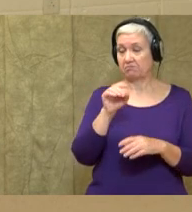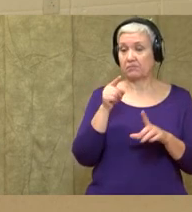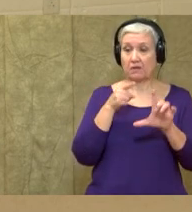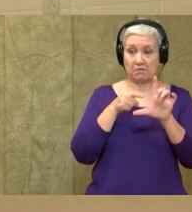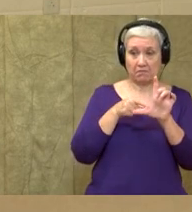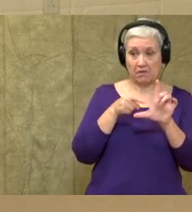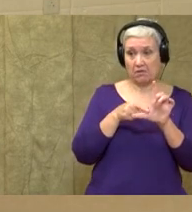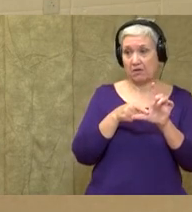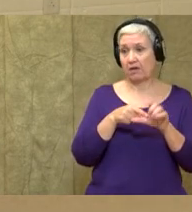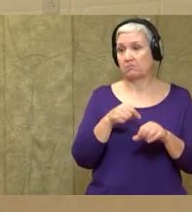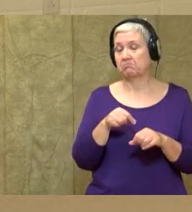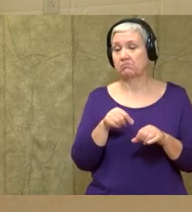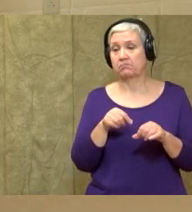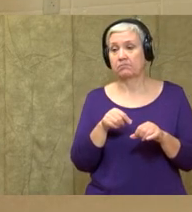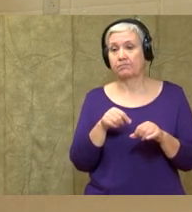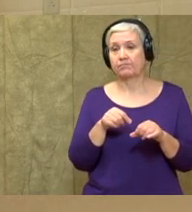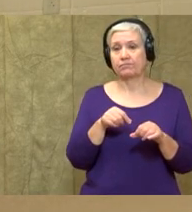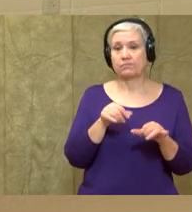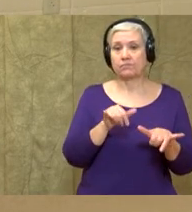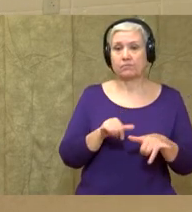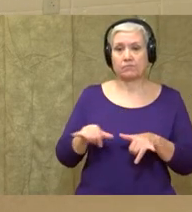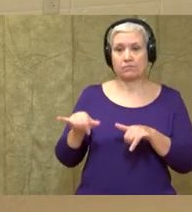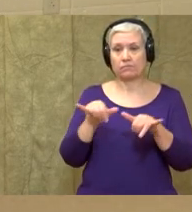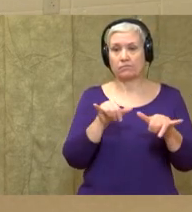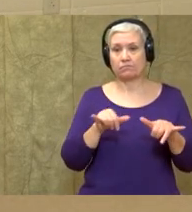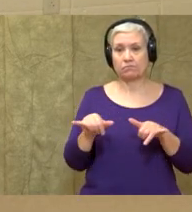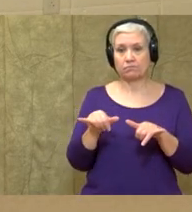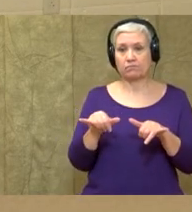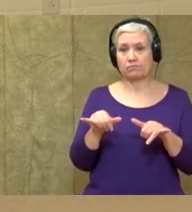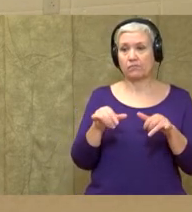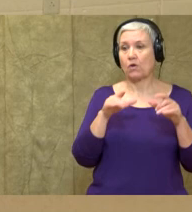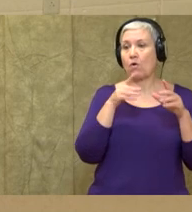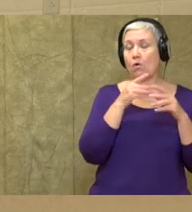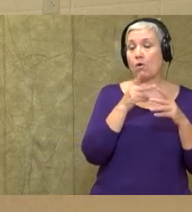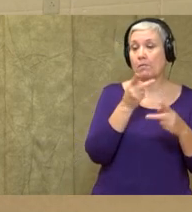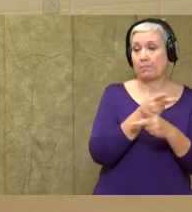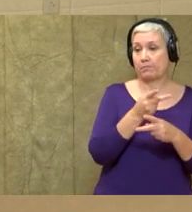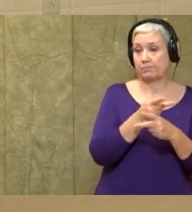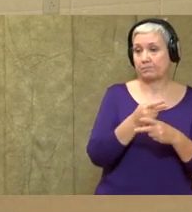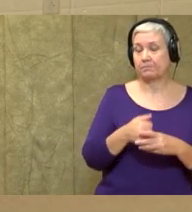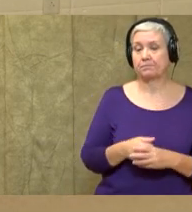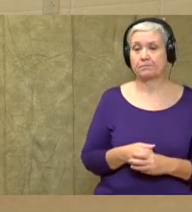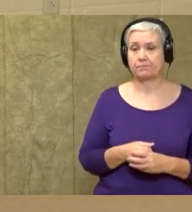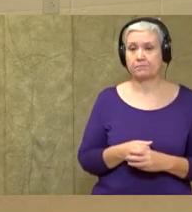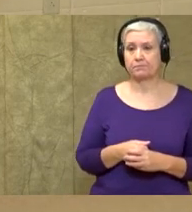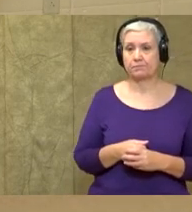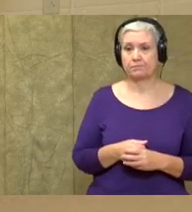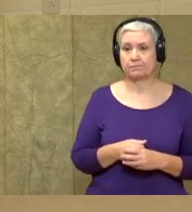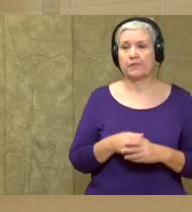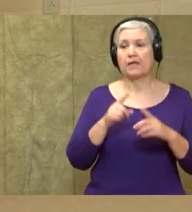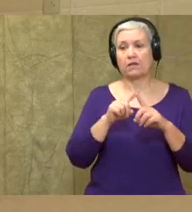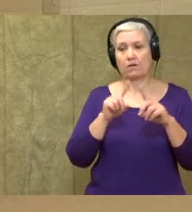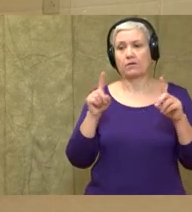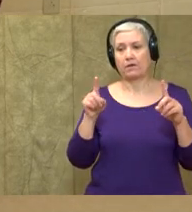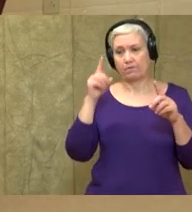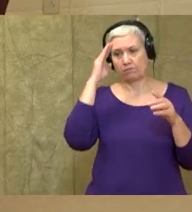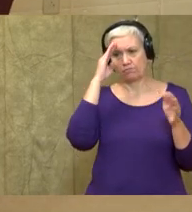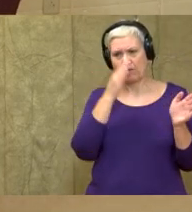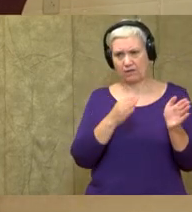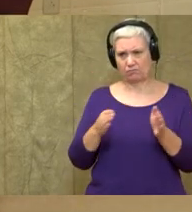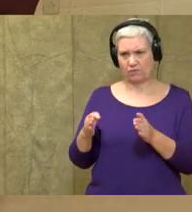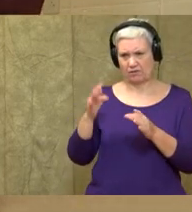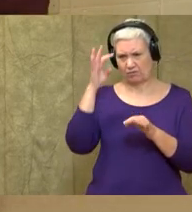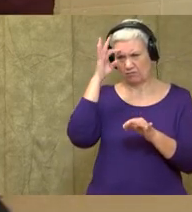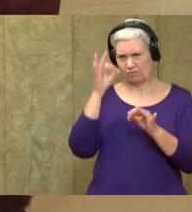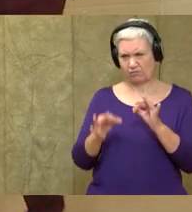factored, and standard, whether or not they're set equal to 0, and then our different strategies. So I've shown that